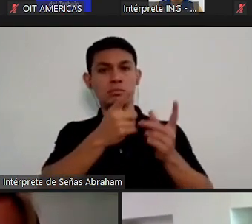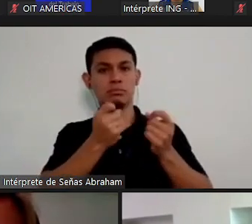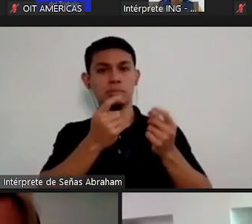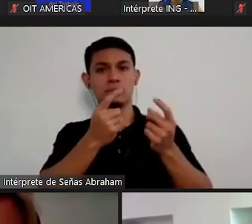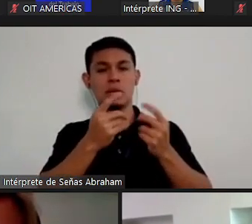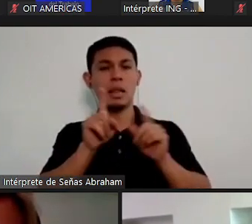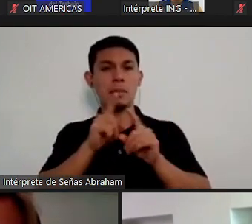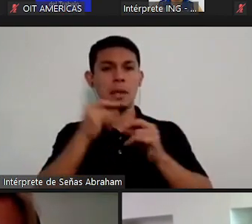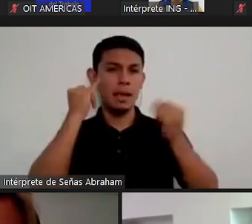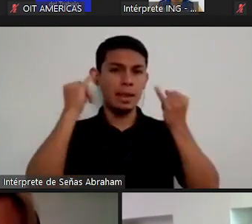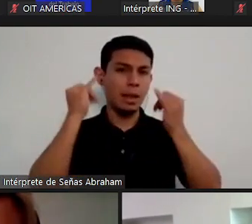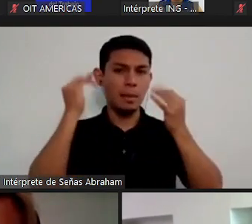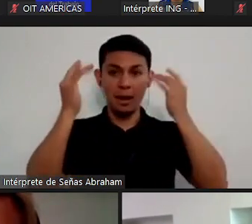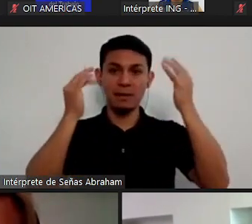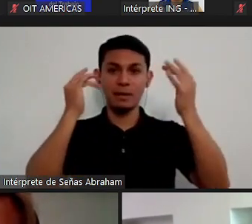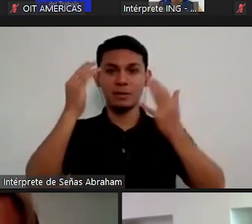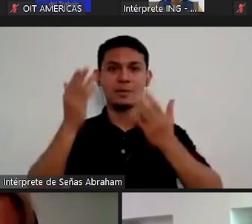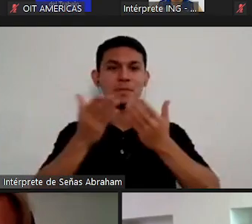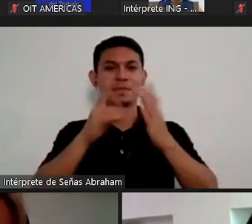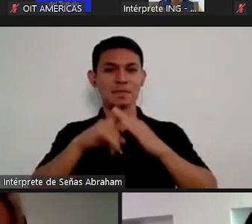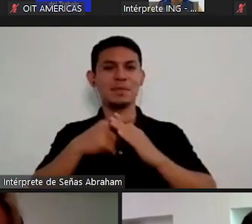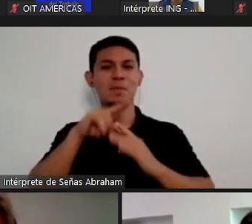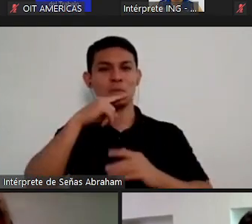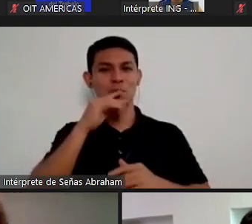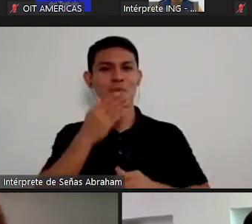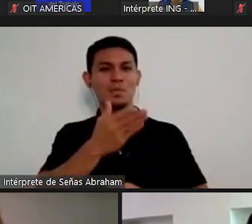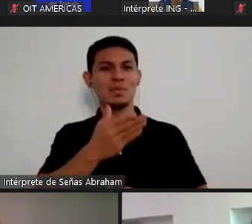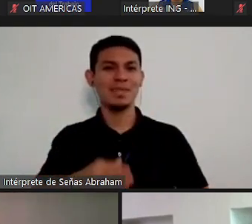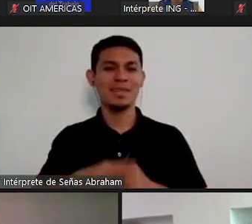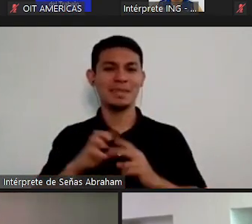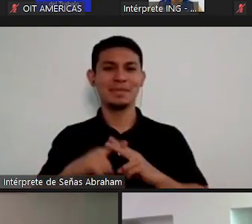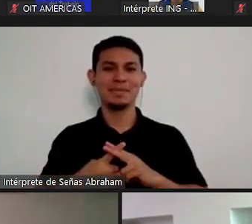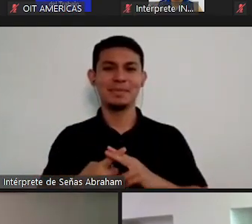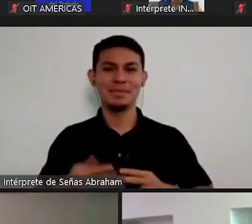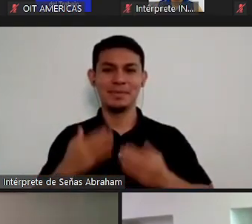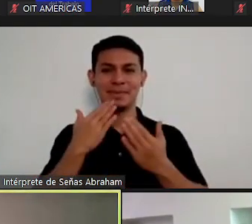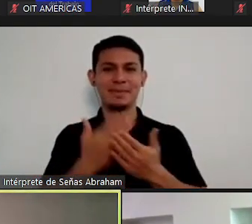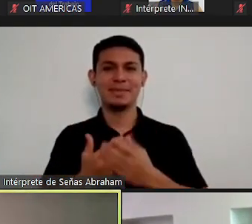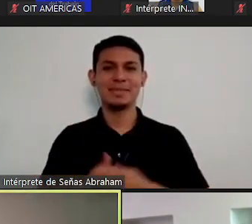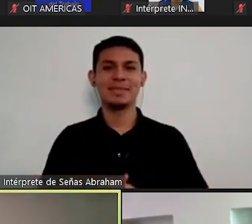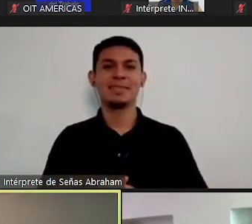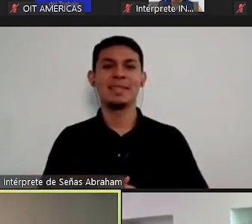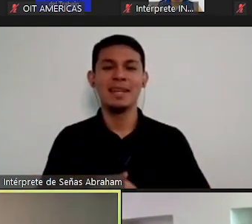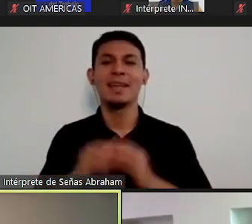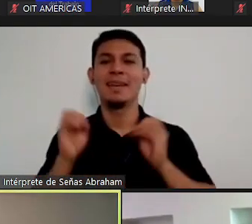give us your ideas or some reflections we start with rohi again thank you